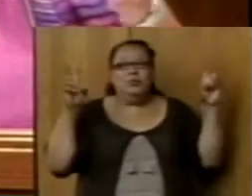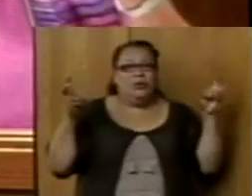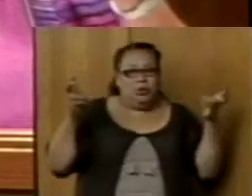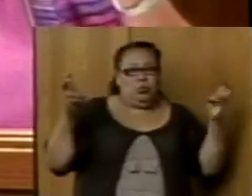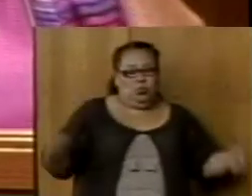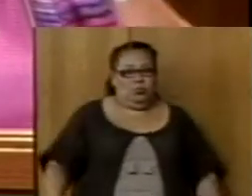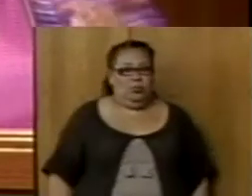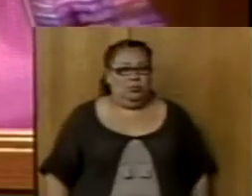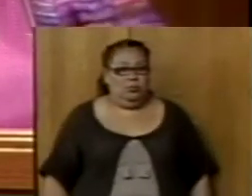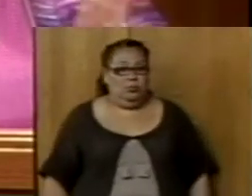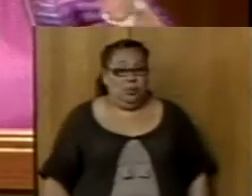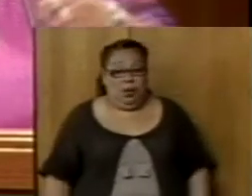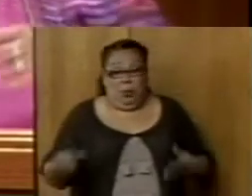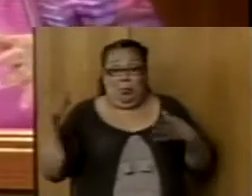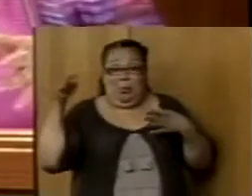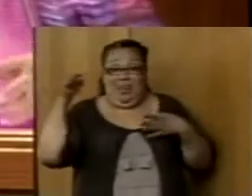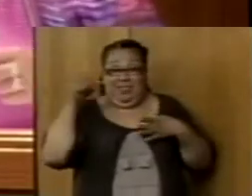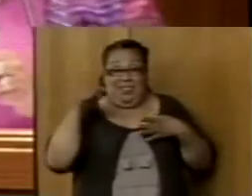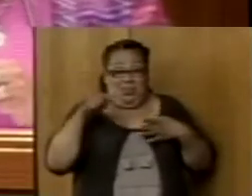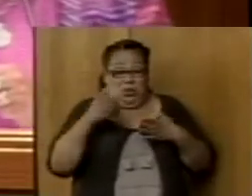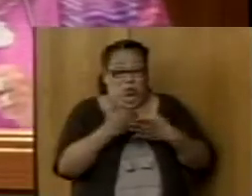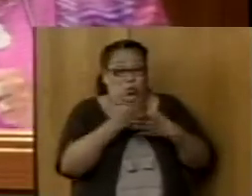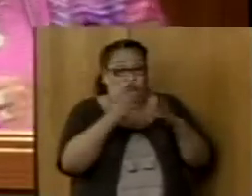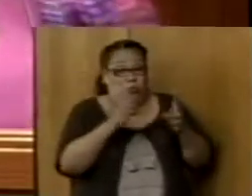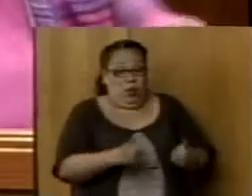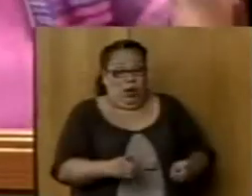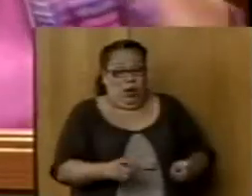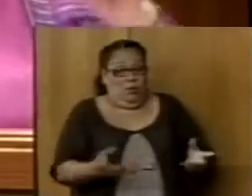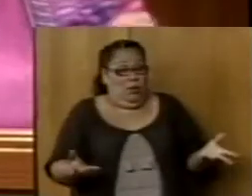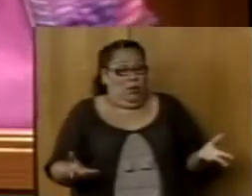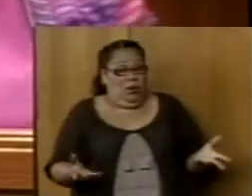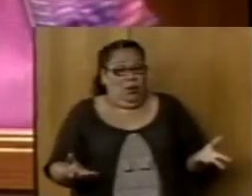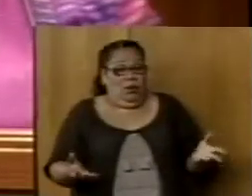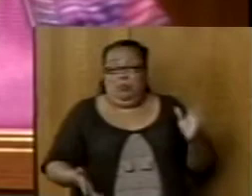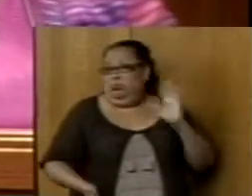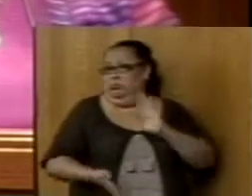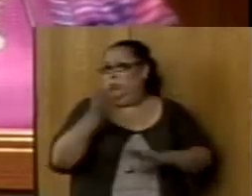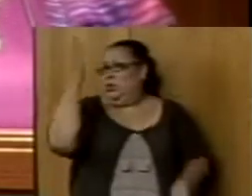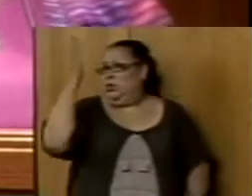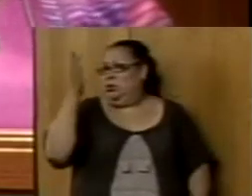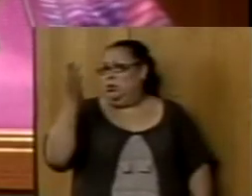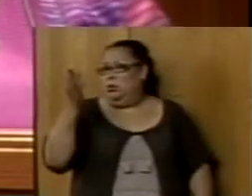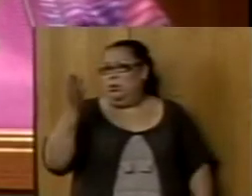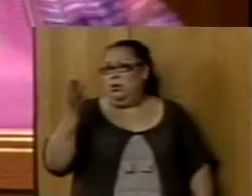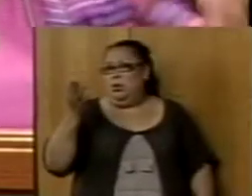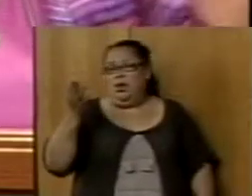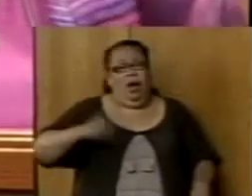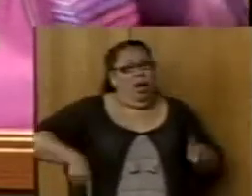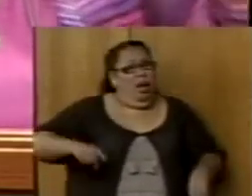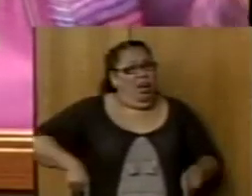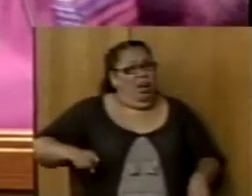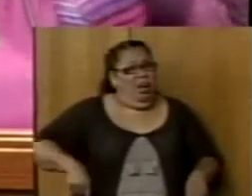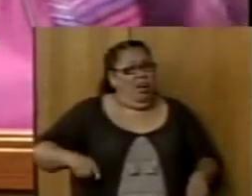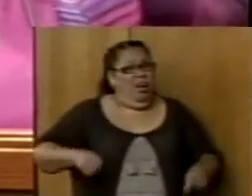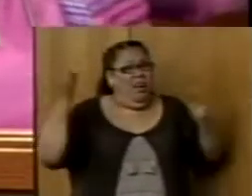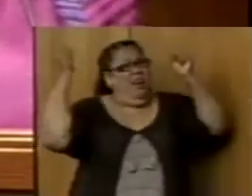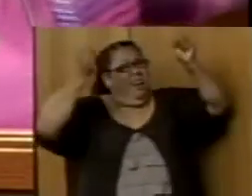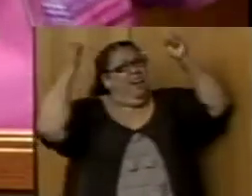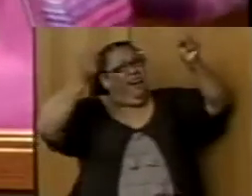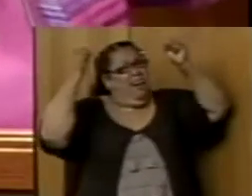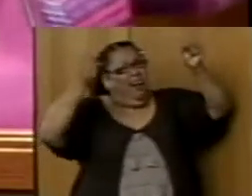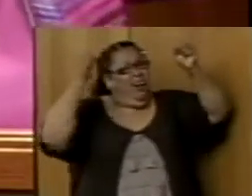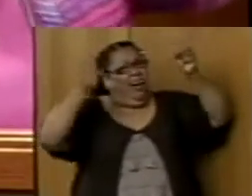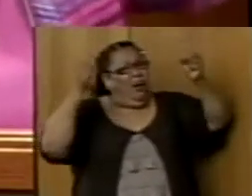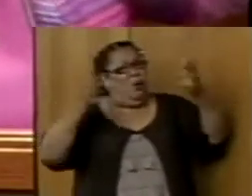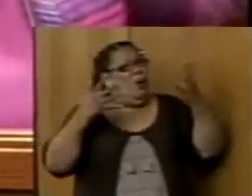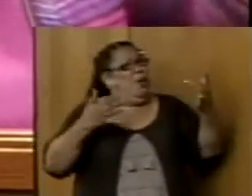issues. This bus driver, everybody gets on, nobody left in the corner. He takes off. Here comes Johnny Blue, banging, risking his life,